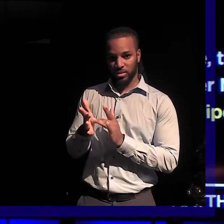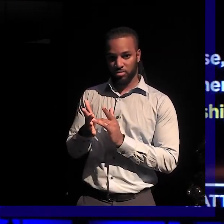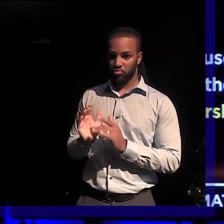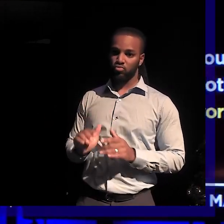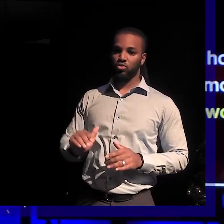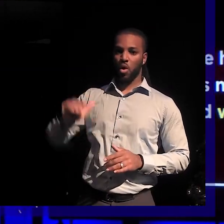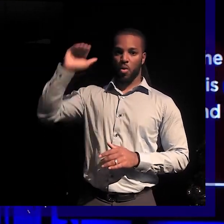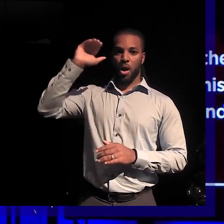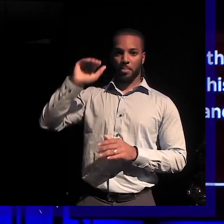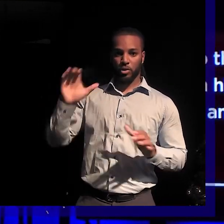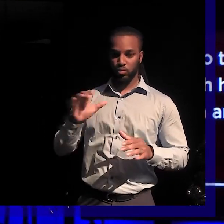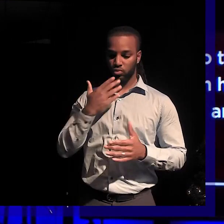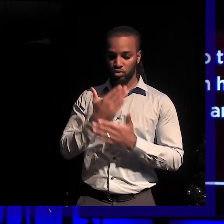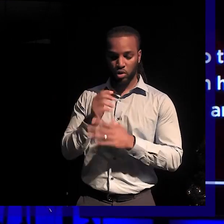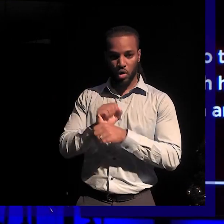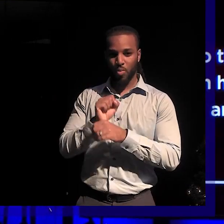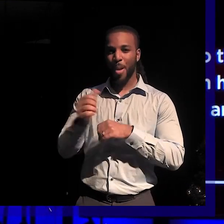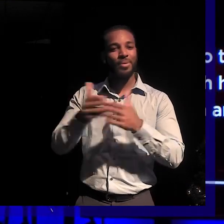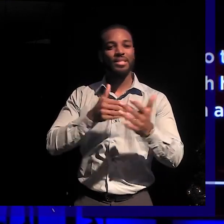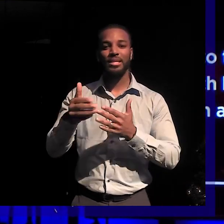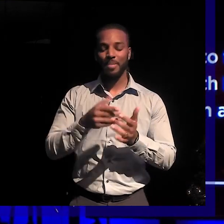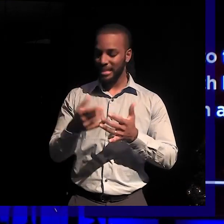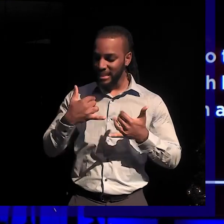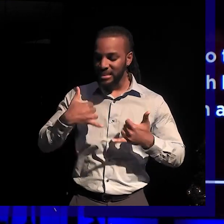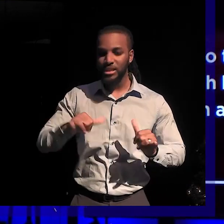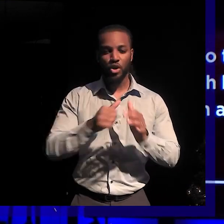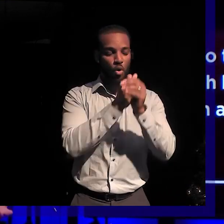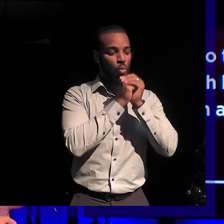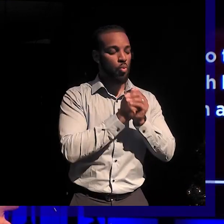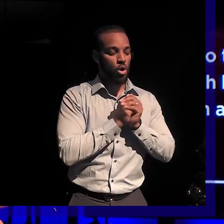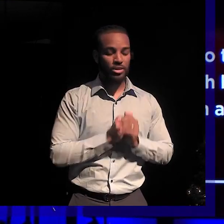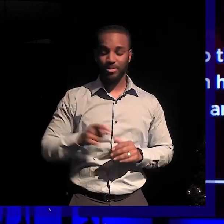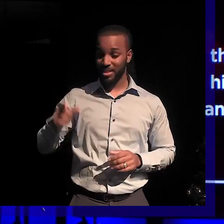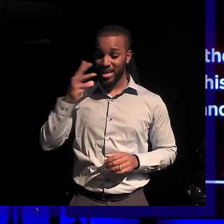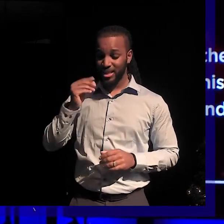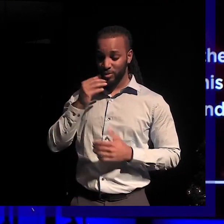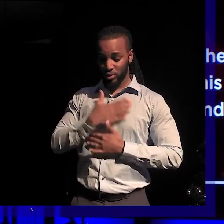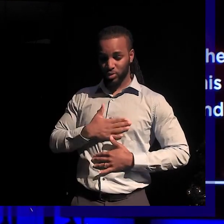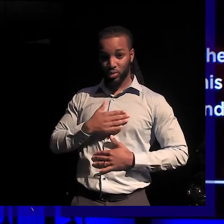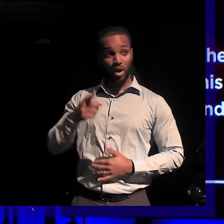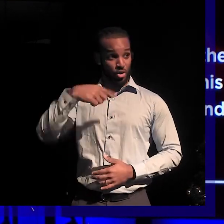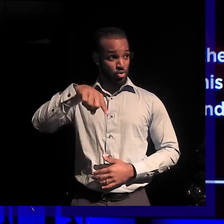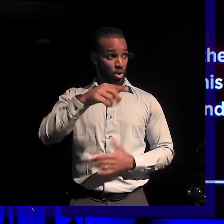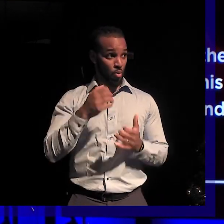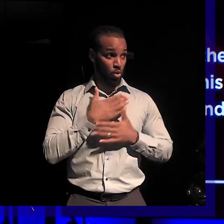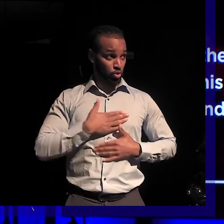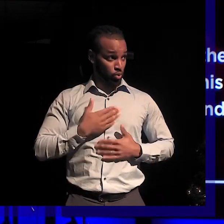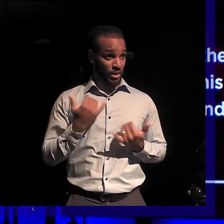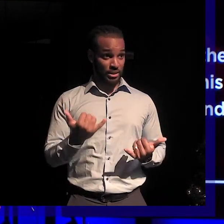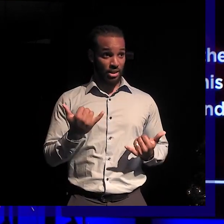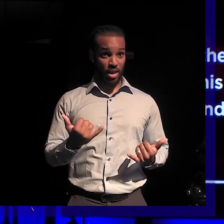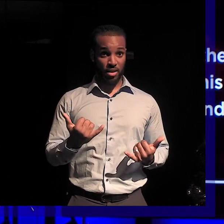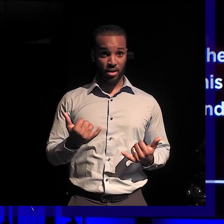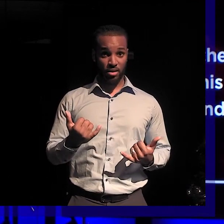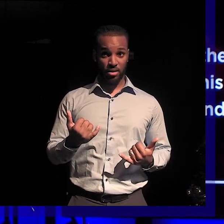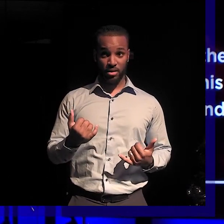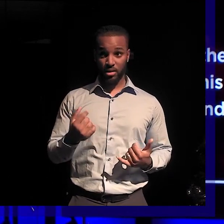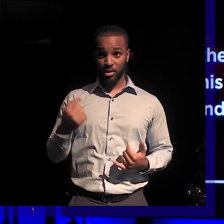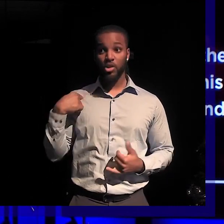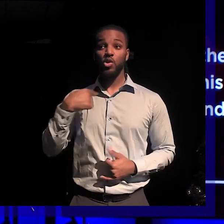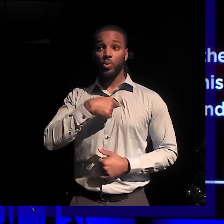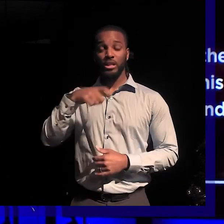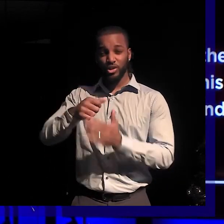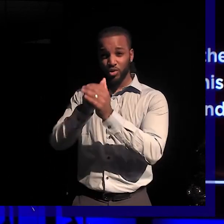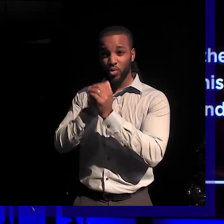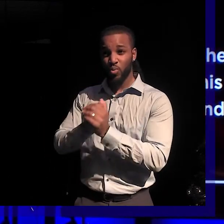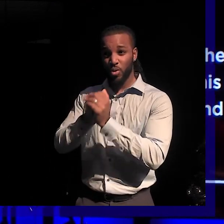and rose again. And yet they still worshiped and they got joy. Do you want some joy today? Then we got to worship. And we